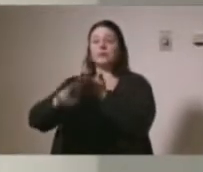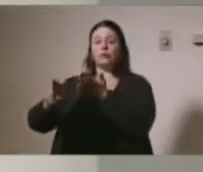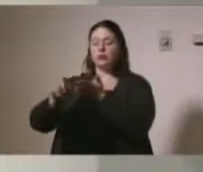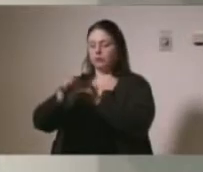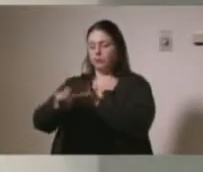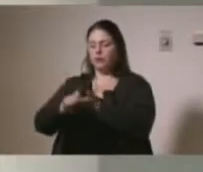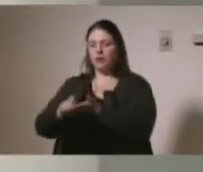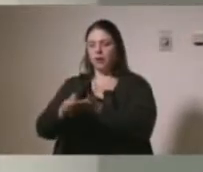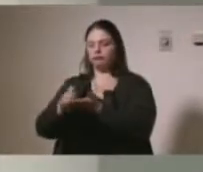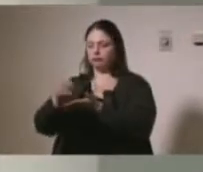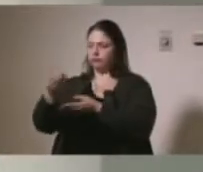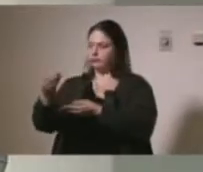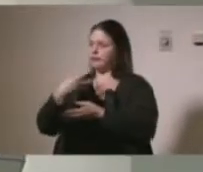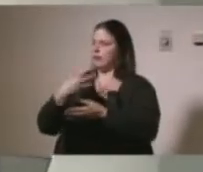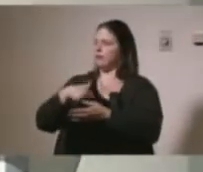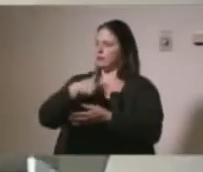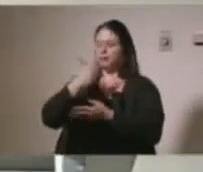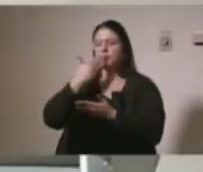Luca has the floor now.